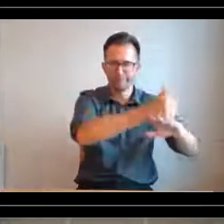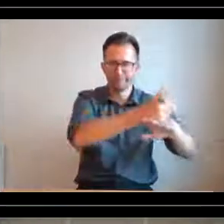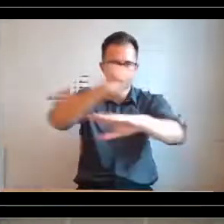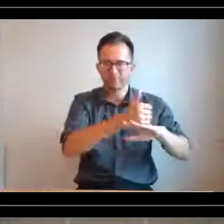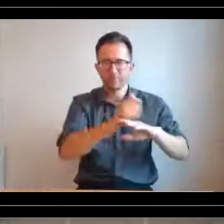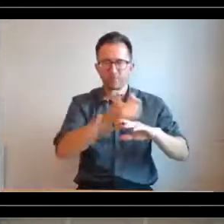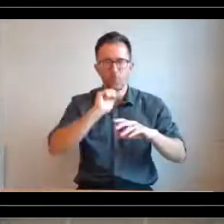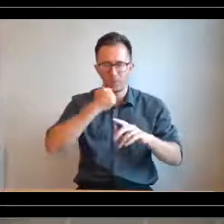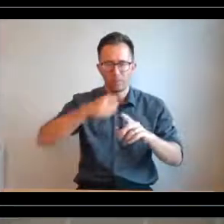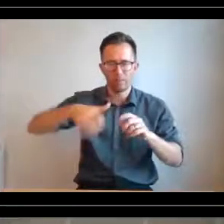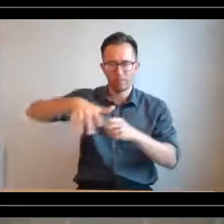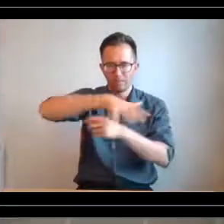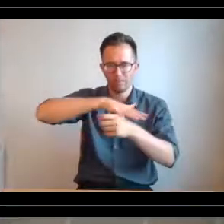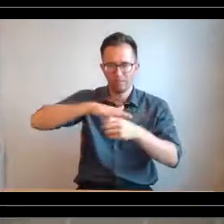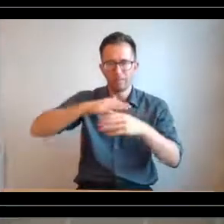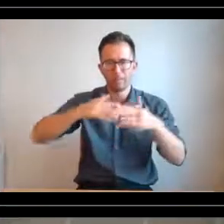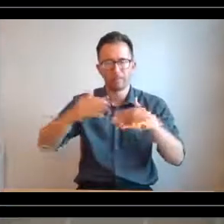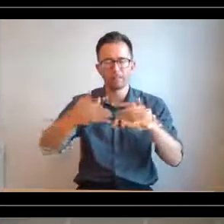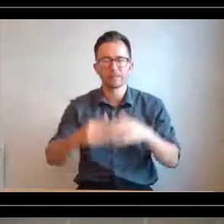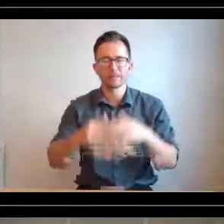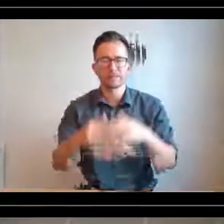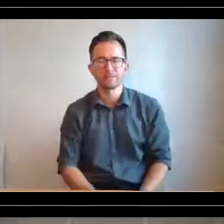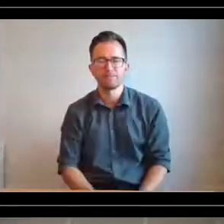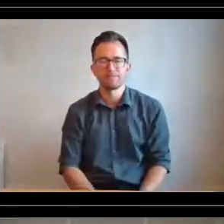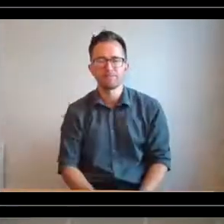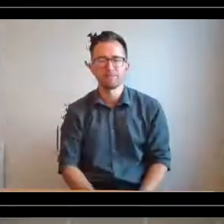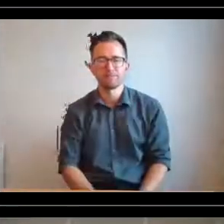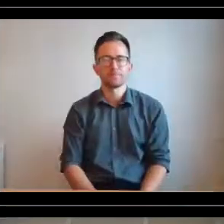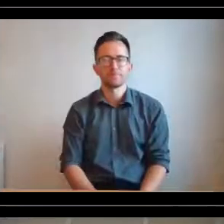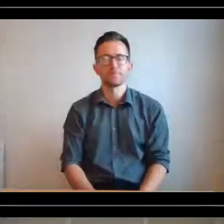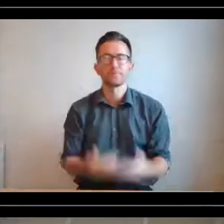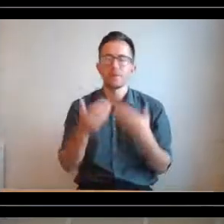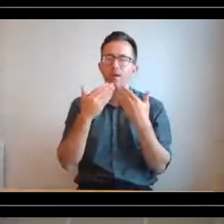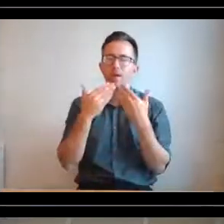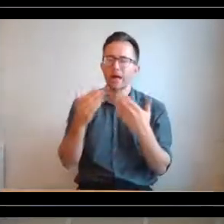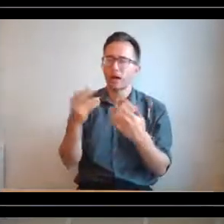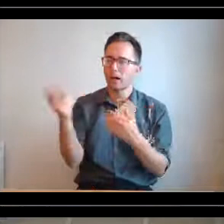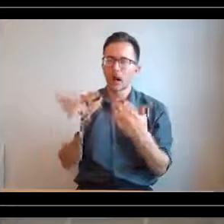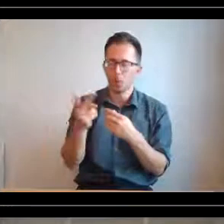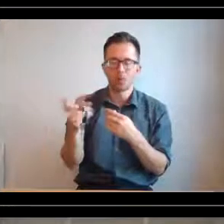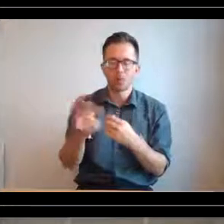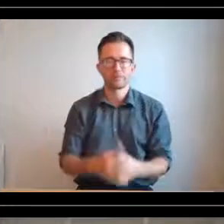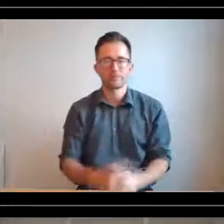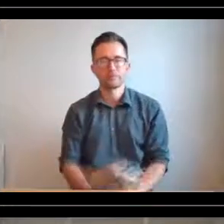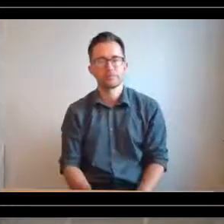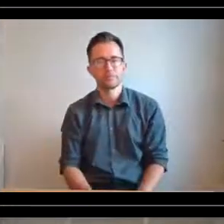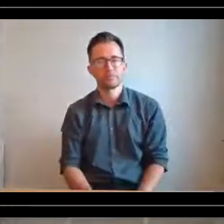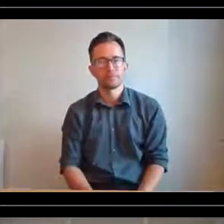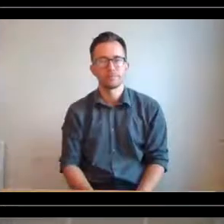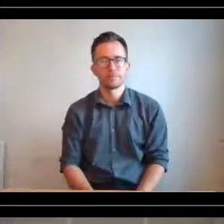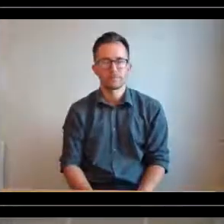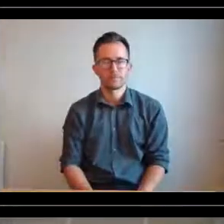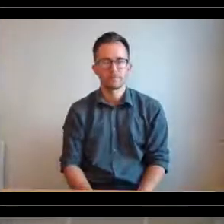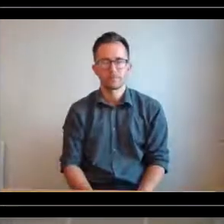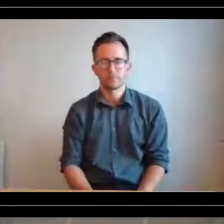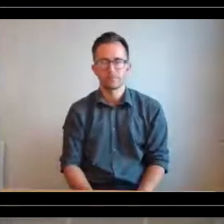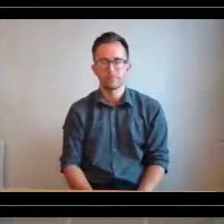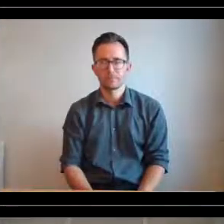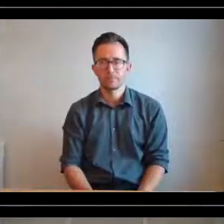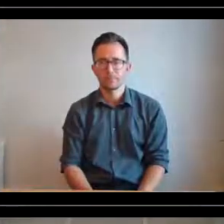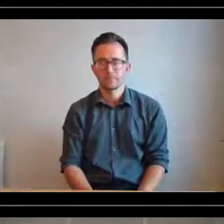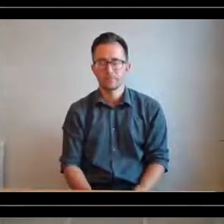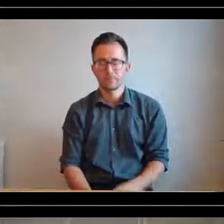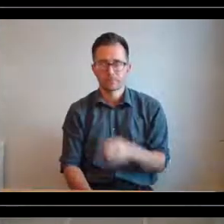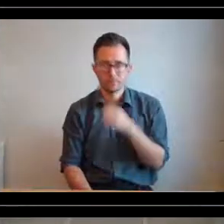area that we will be putting in. Thank you, both of you, for that clarity. Thank you.